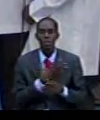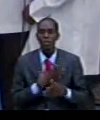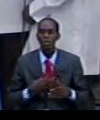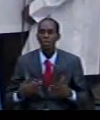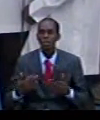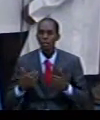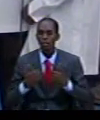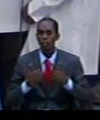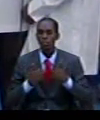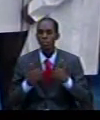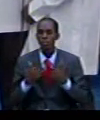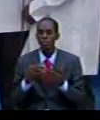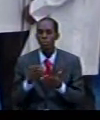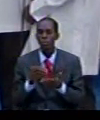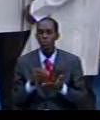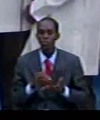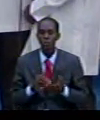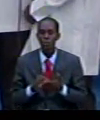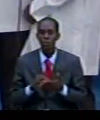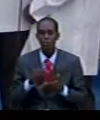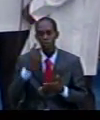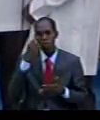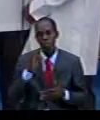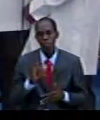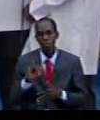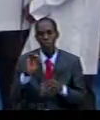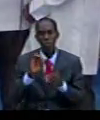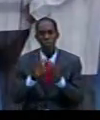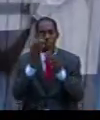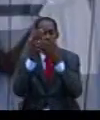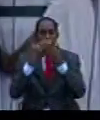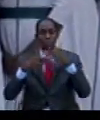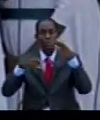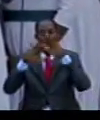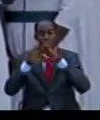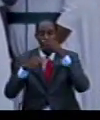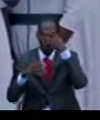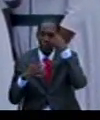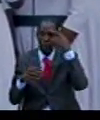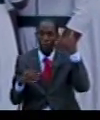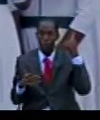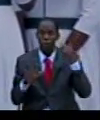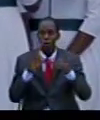and targets in heaven. Cause